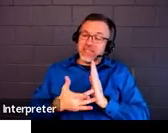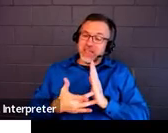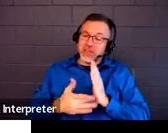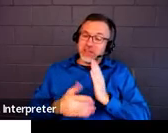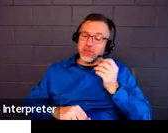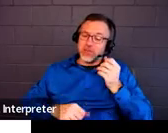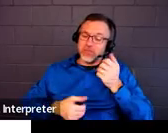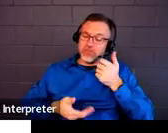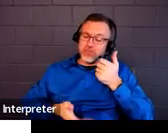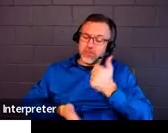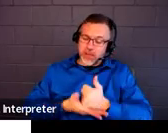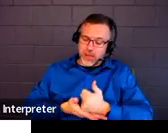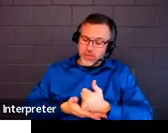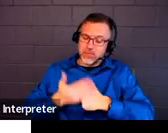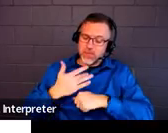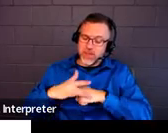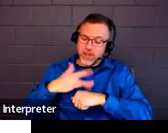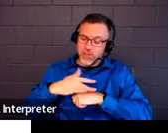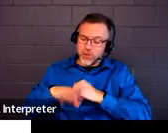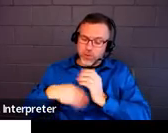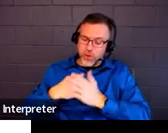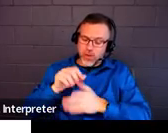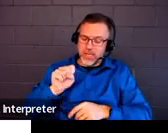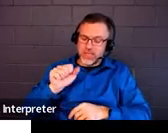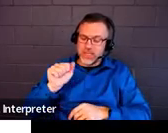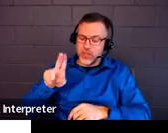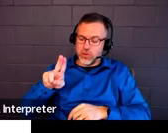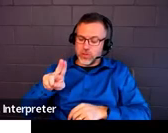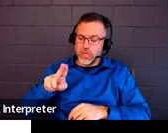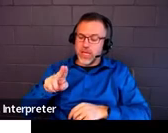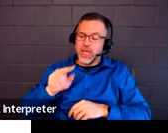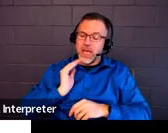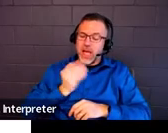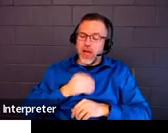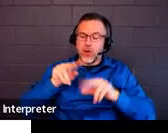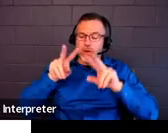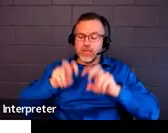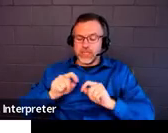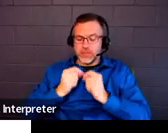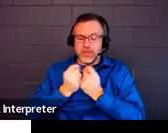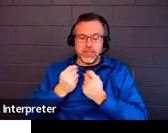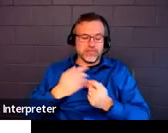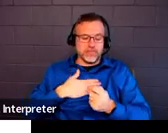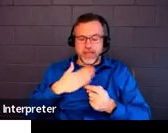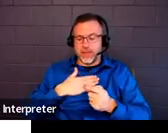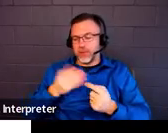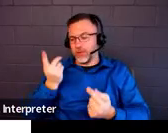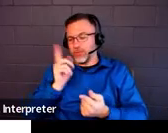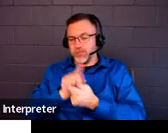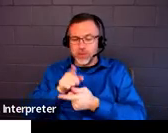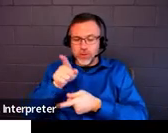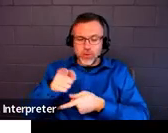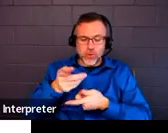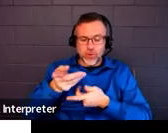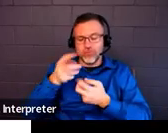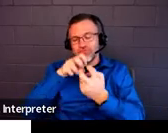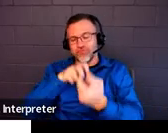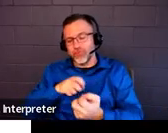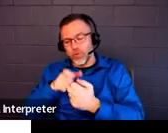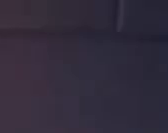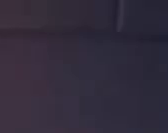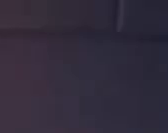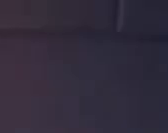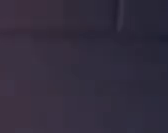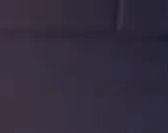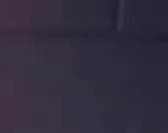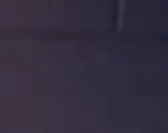Maine SAUs. The assessment team would be more than happy to meet with you and connect with you around your needs. And please do not